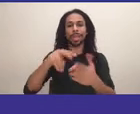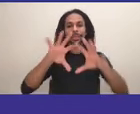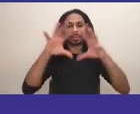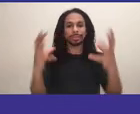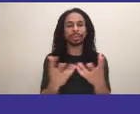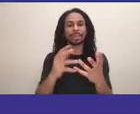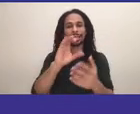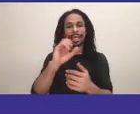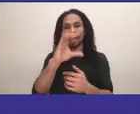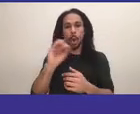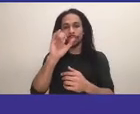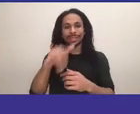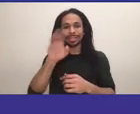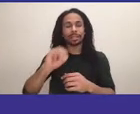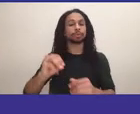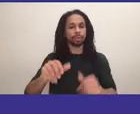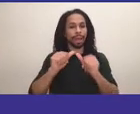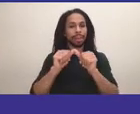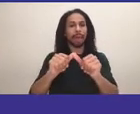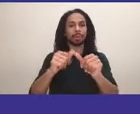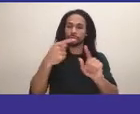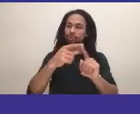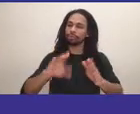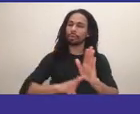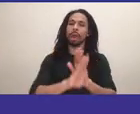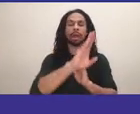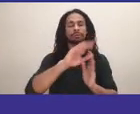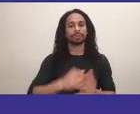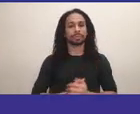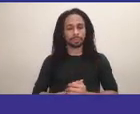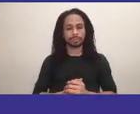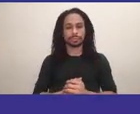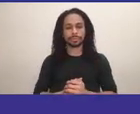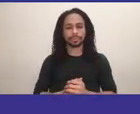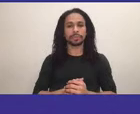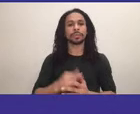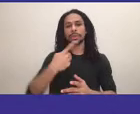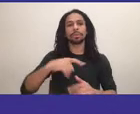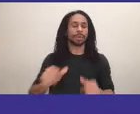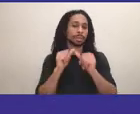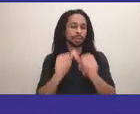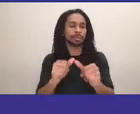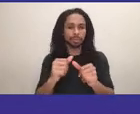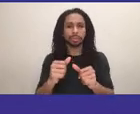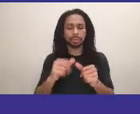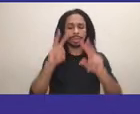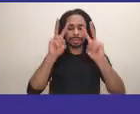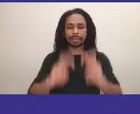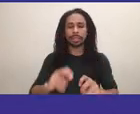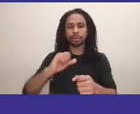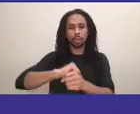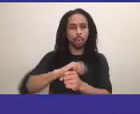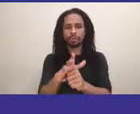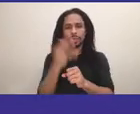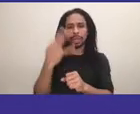to thrive. Today, as we continue to assess COVID's impact, we are launching